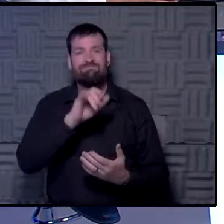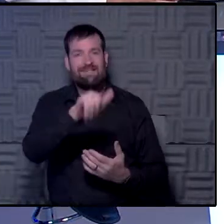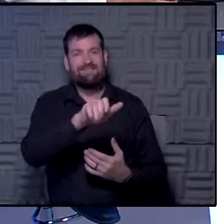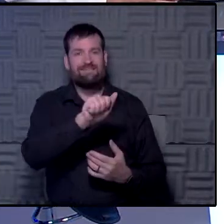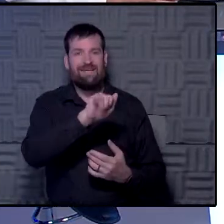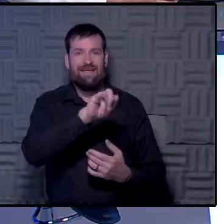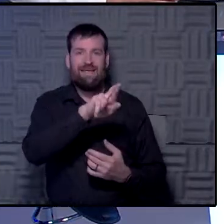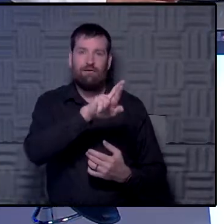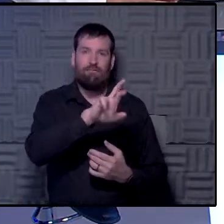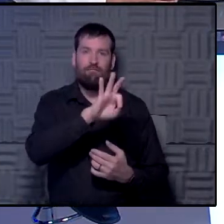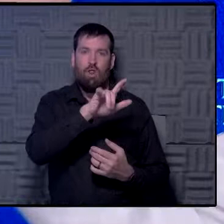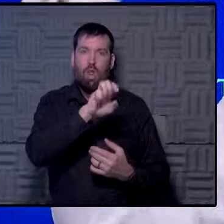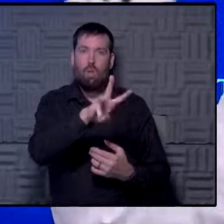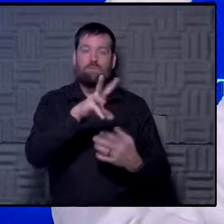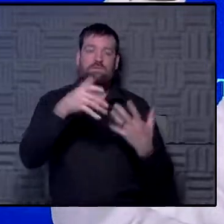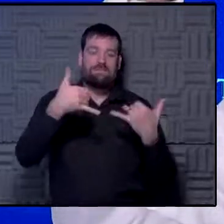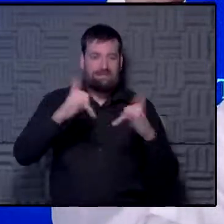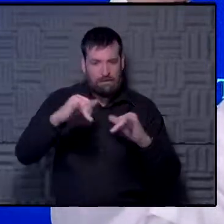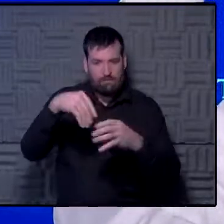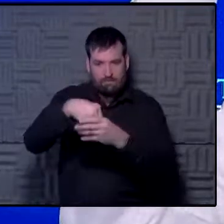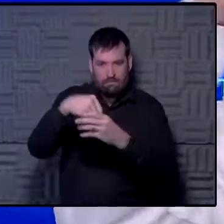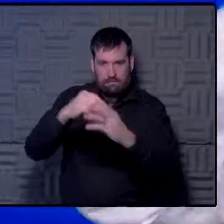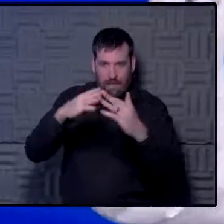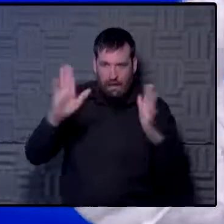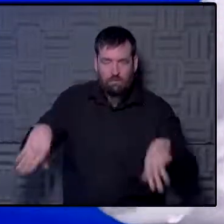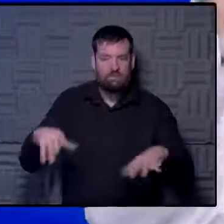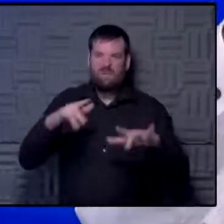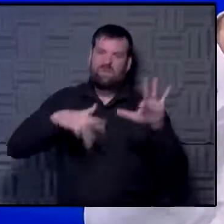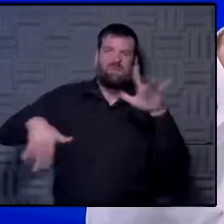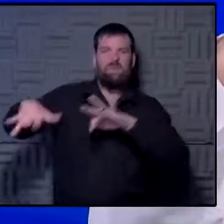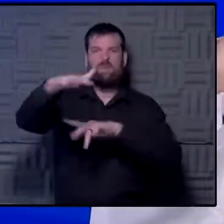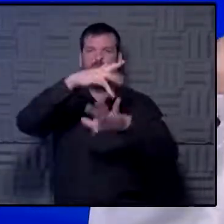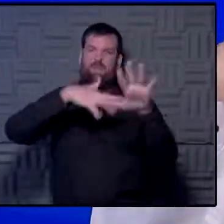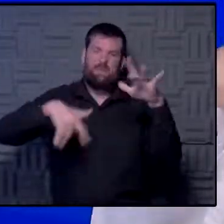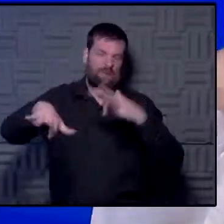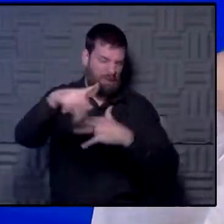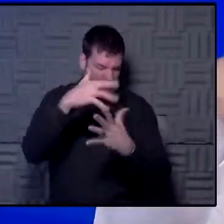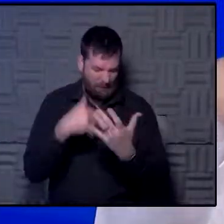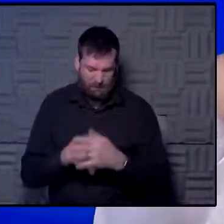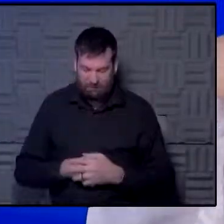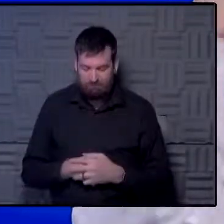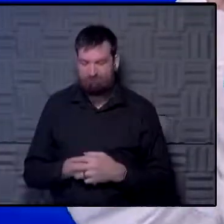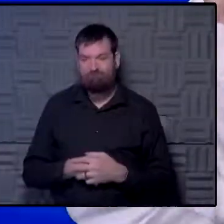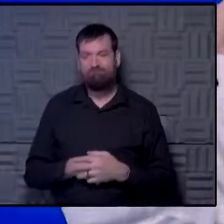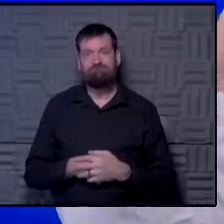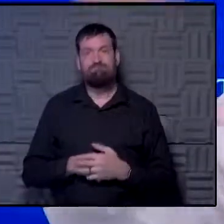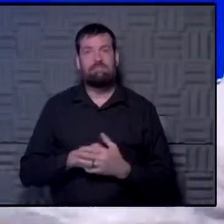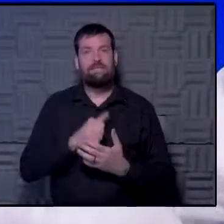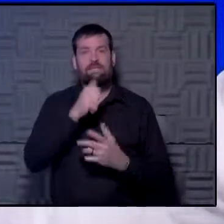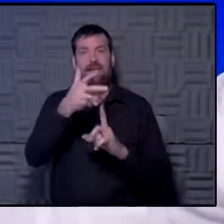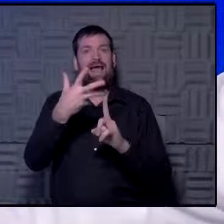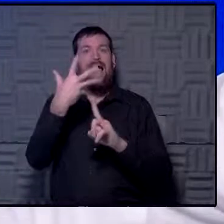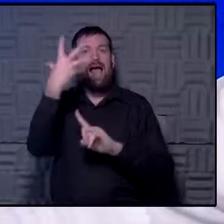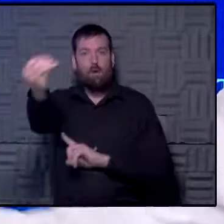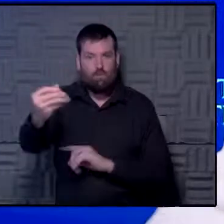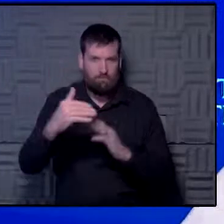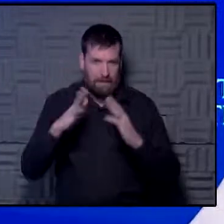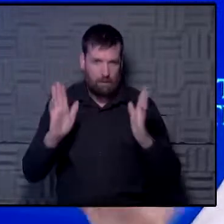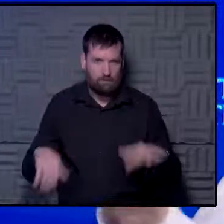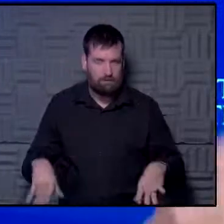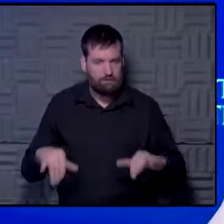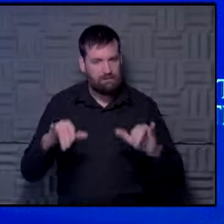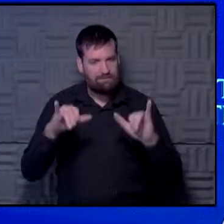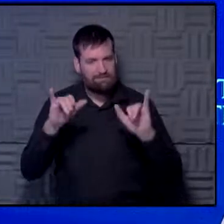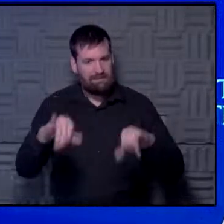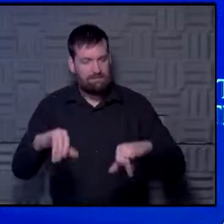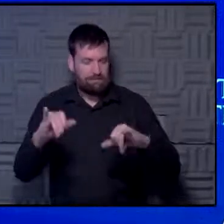things, it's just different. You're still inside the small house, and the fan's just blowing everything around, and it's not blowing it out of the house, and then